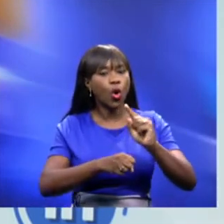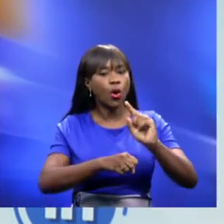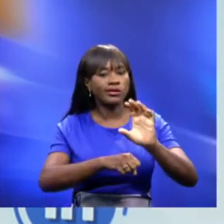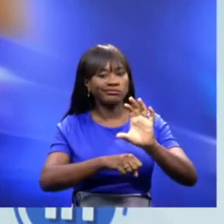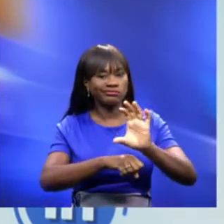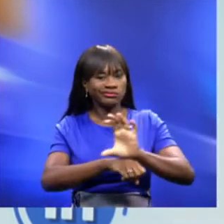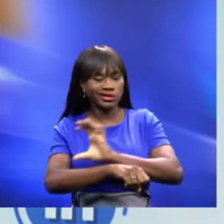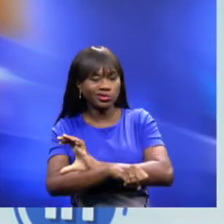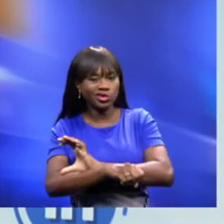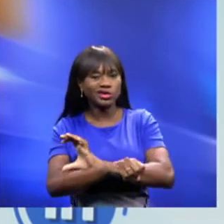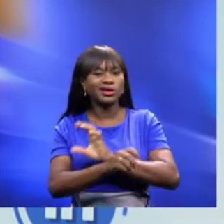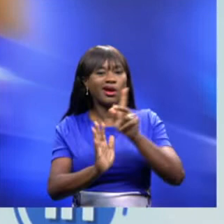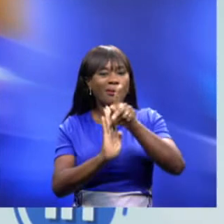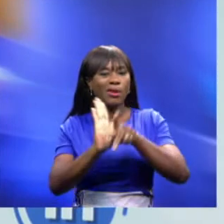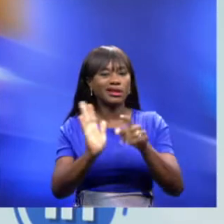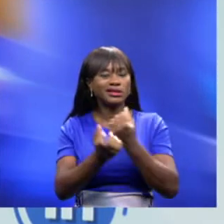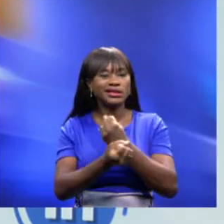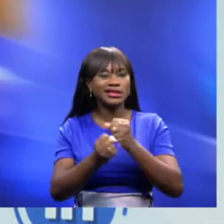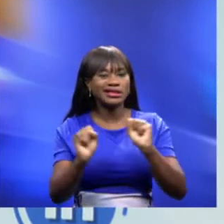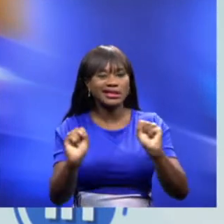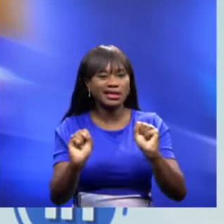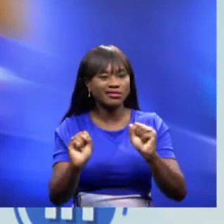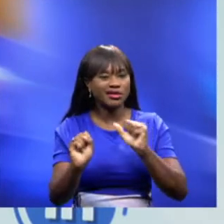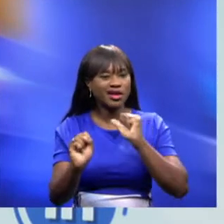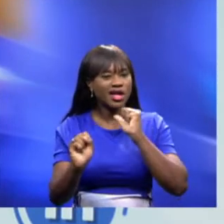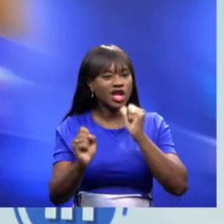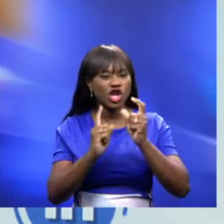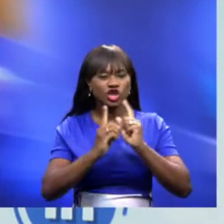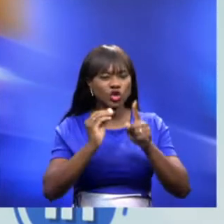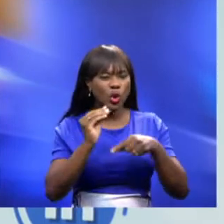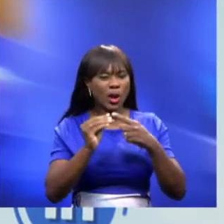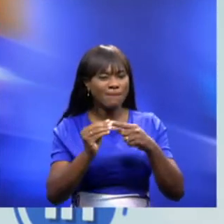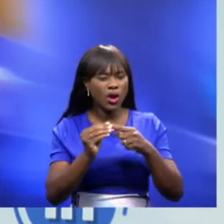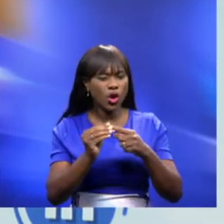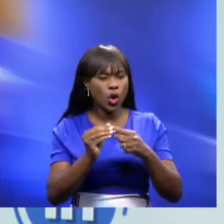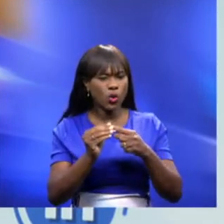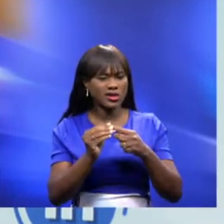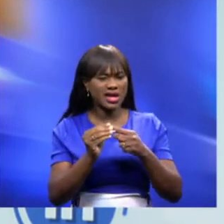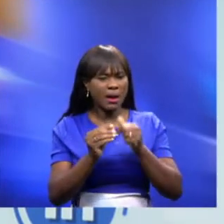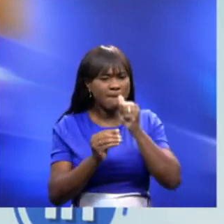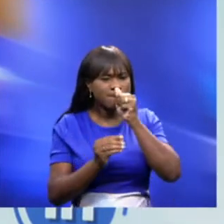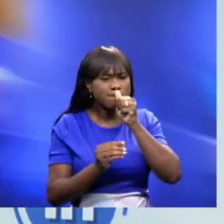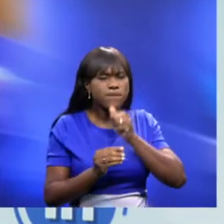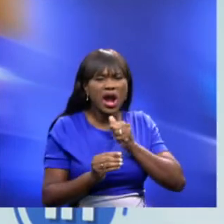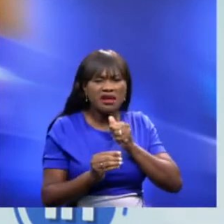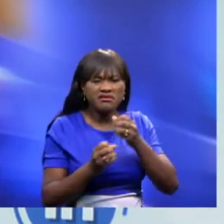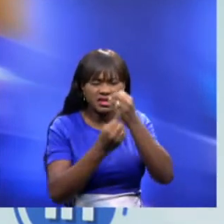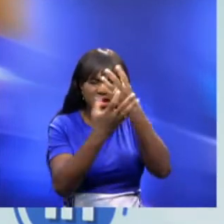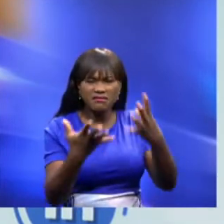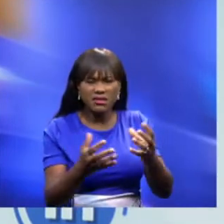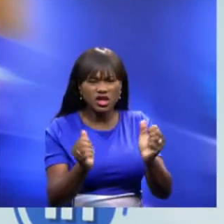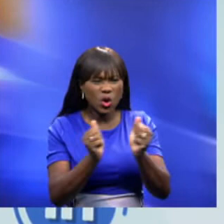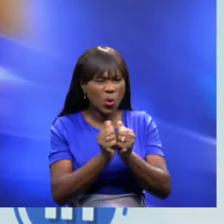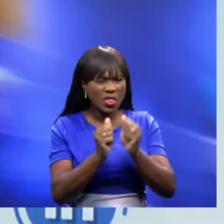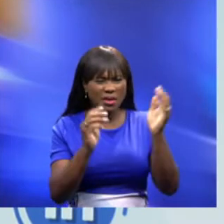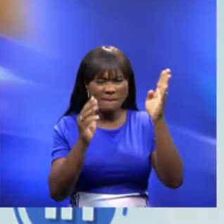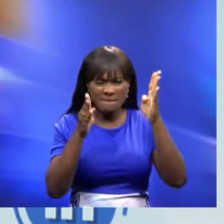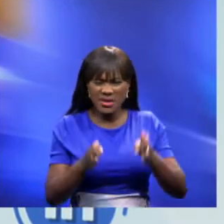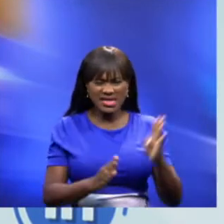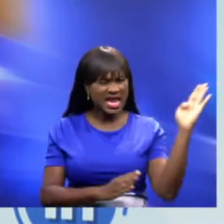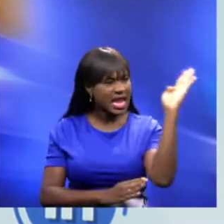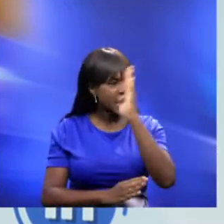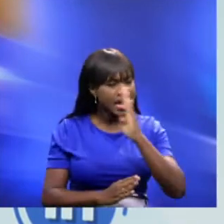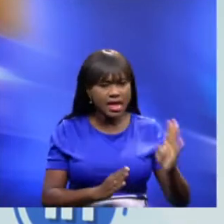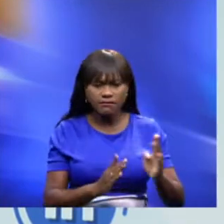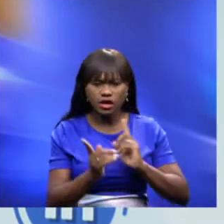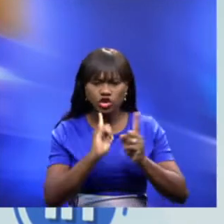home, put it in place. You don't be discussing your personal information with somebody who you never saw, never spoke to, and that